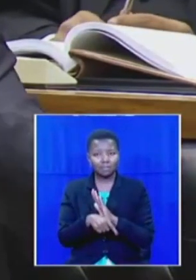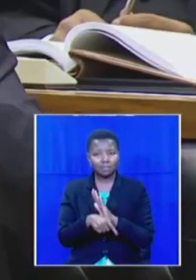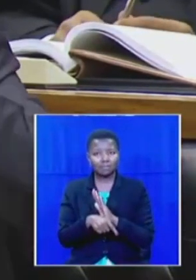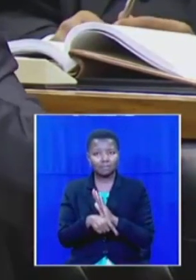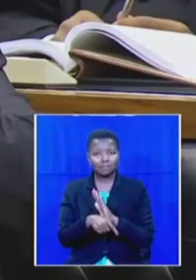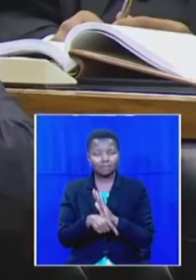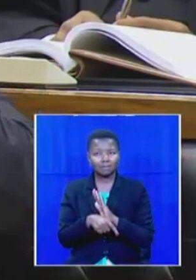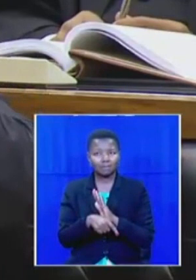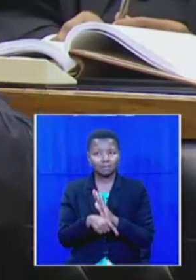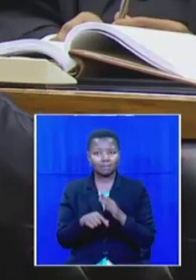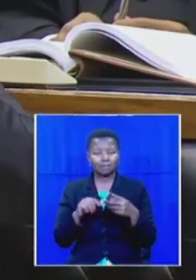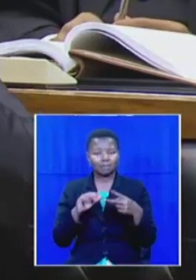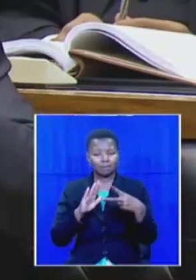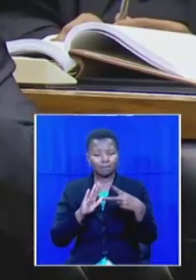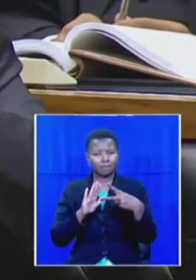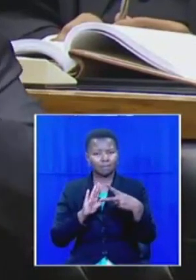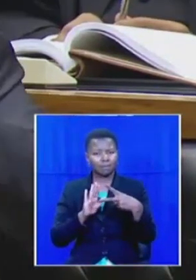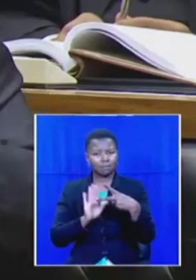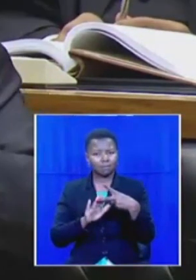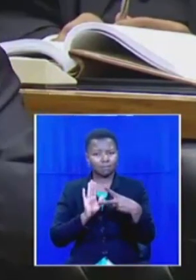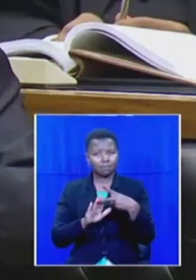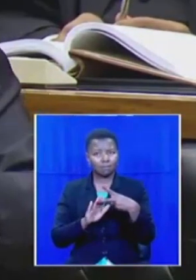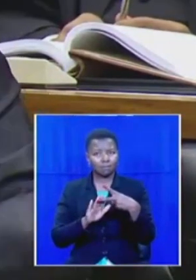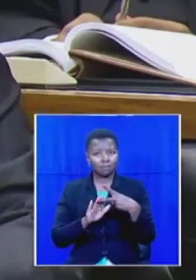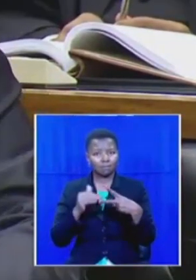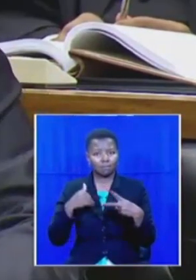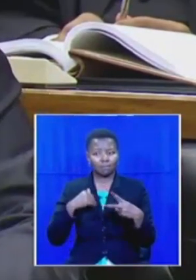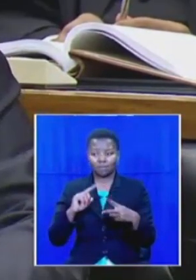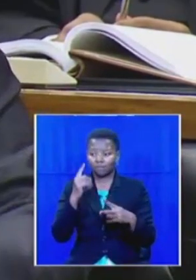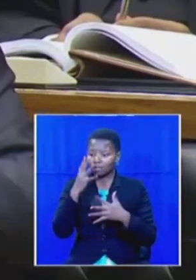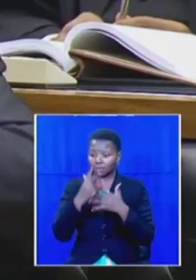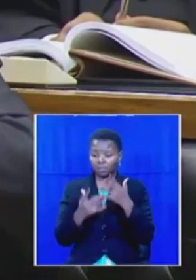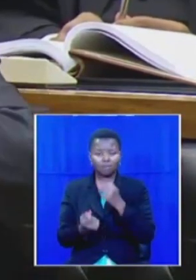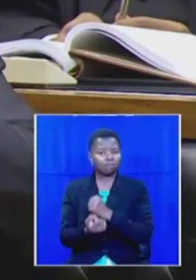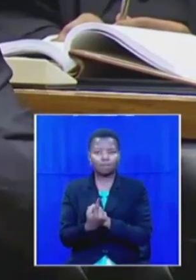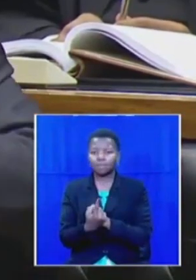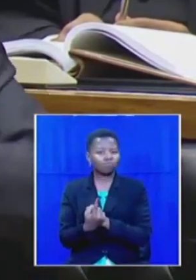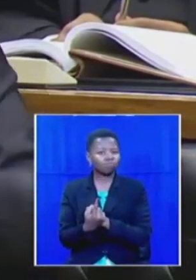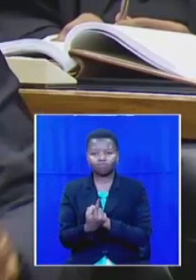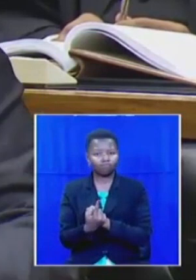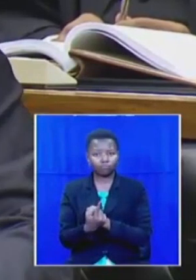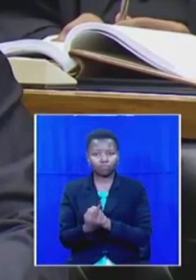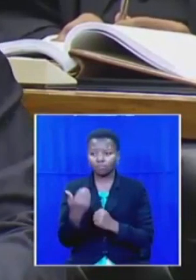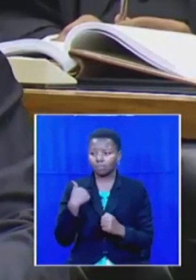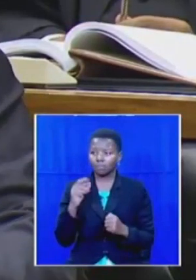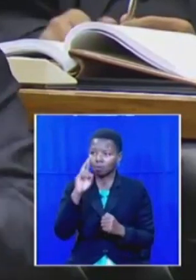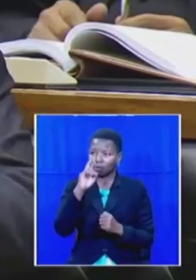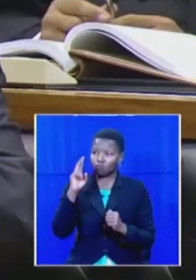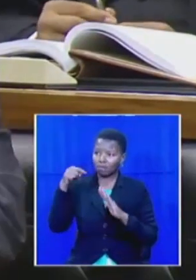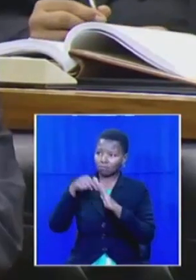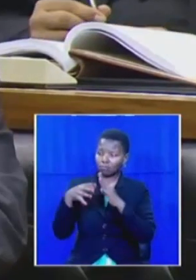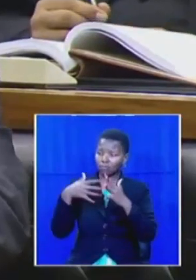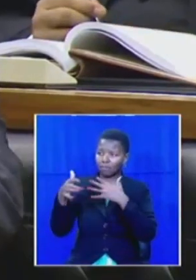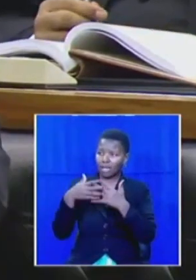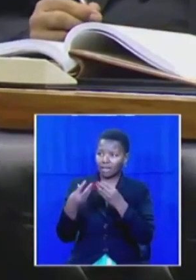And secondly, it is not the first time that the markets react when